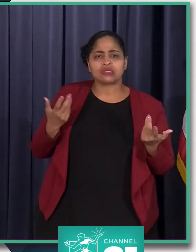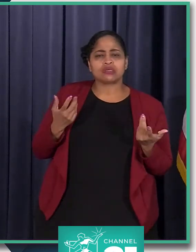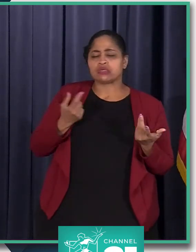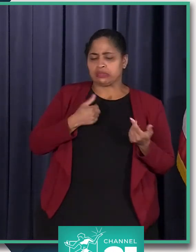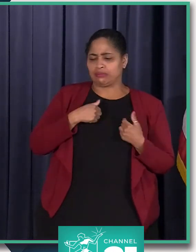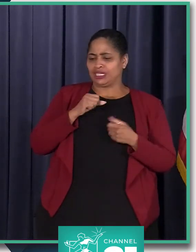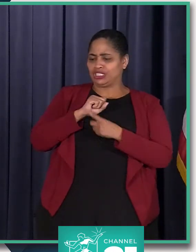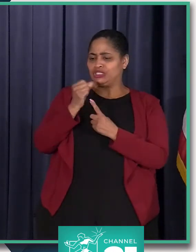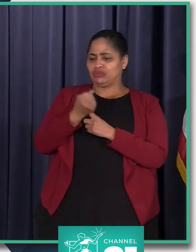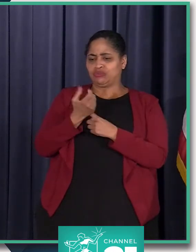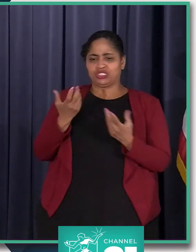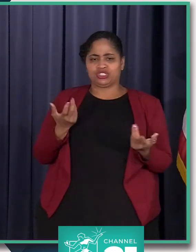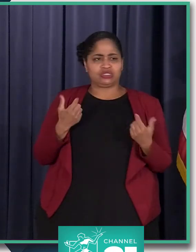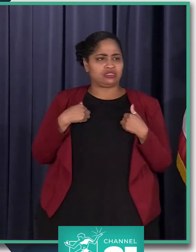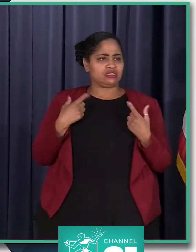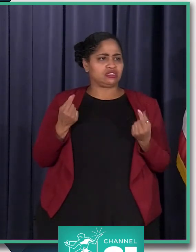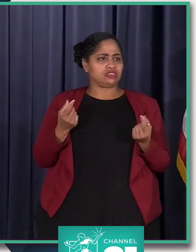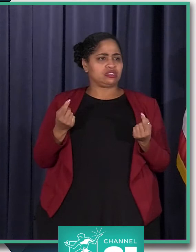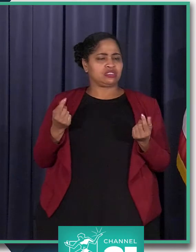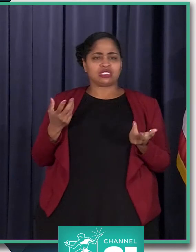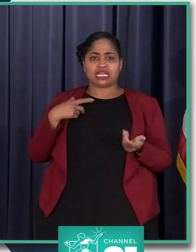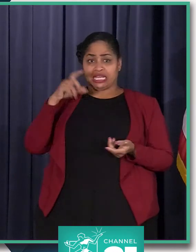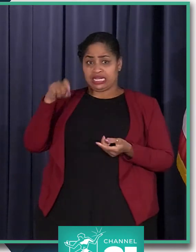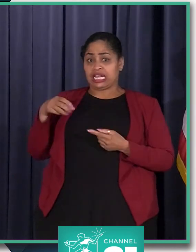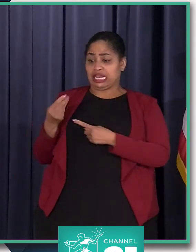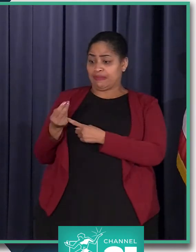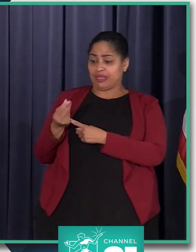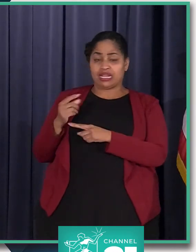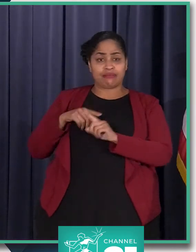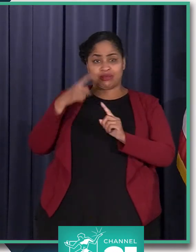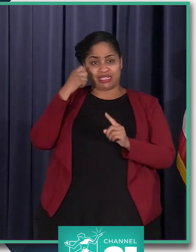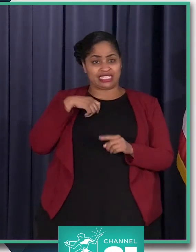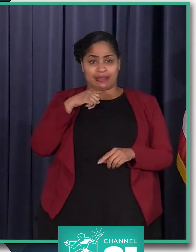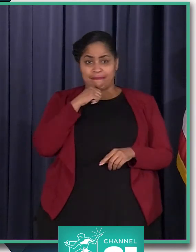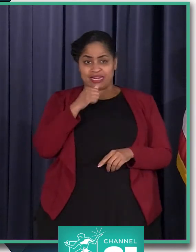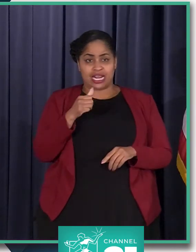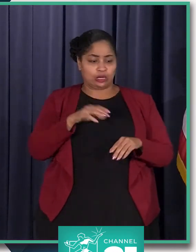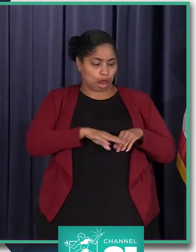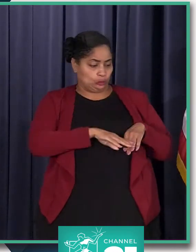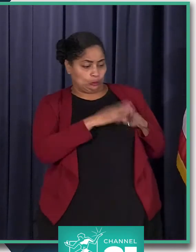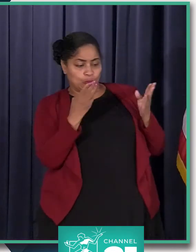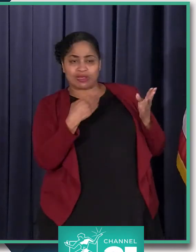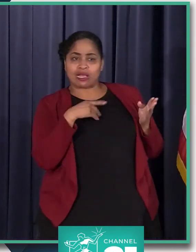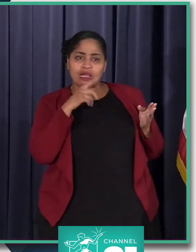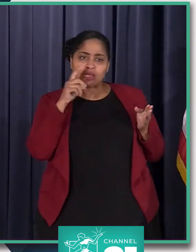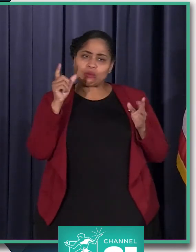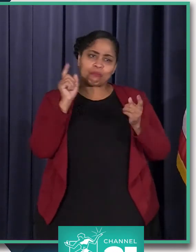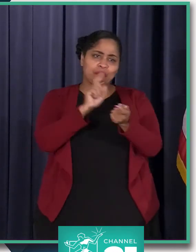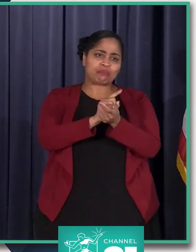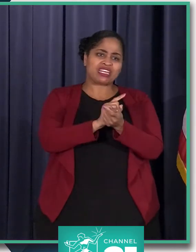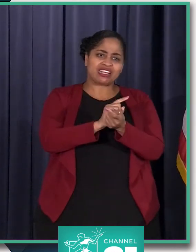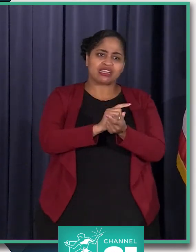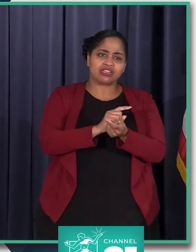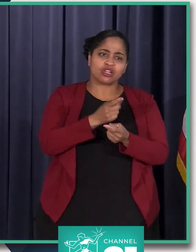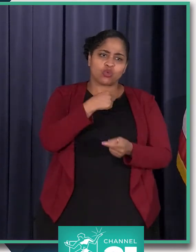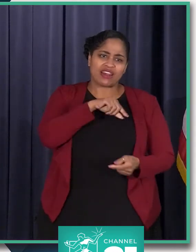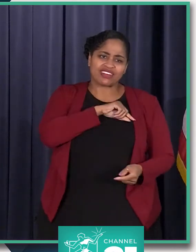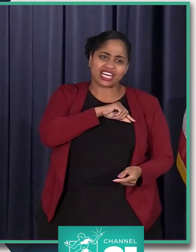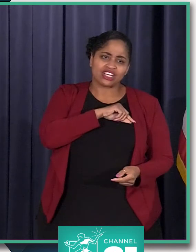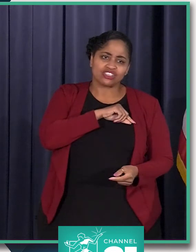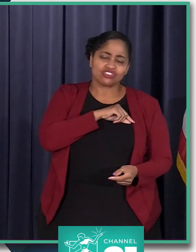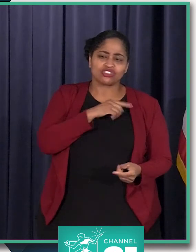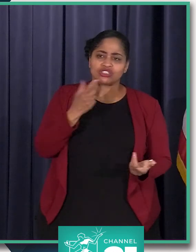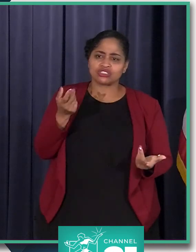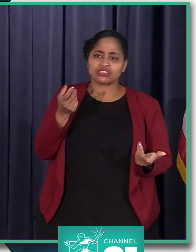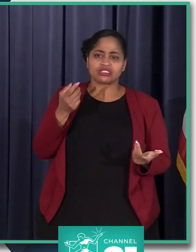in my situation to do? I need the money, but because I'm not literally open, I don't meet the qualifications, but it's due to, you